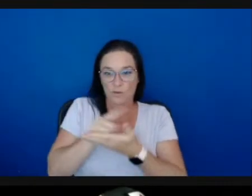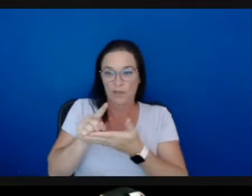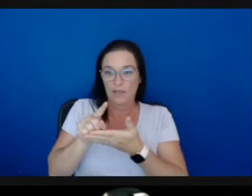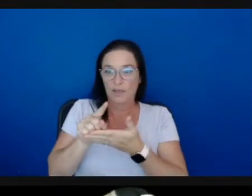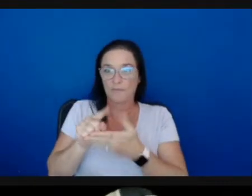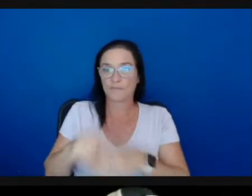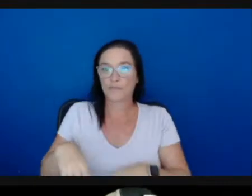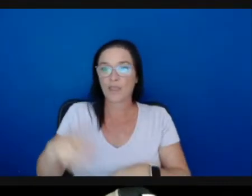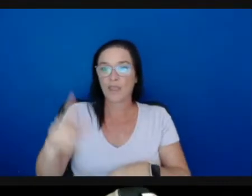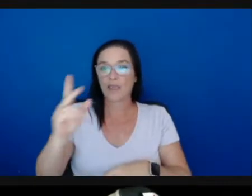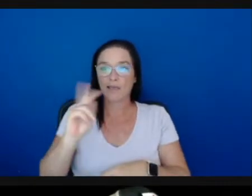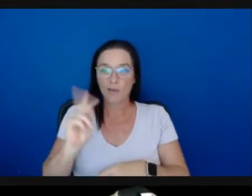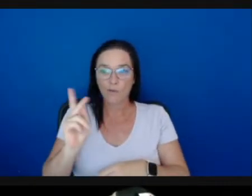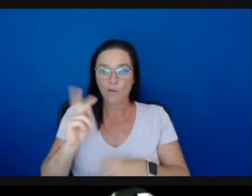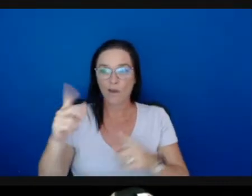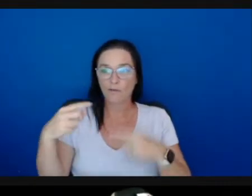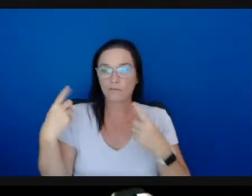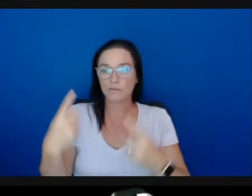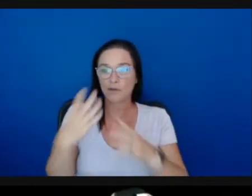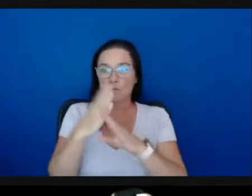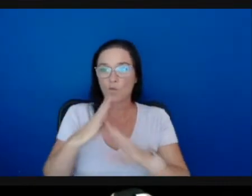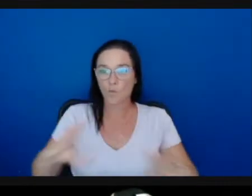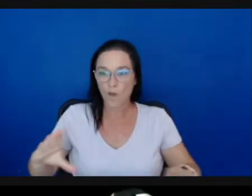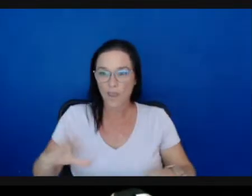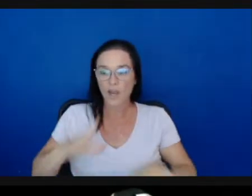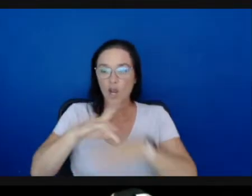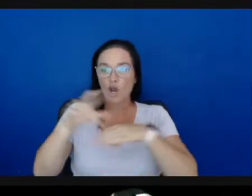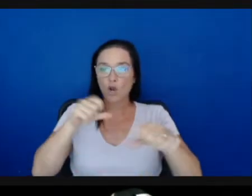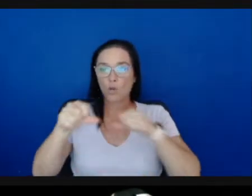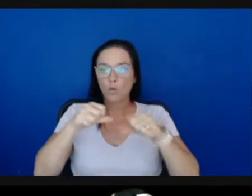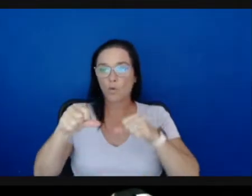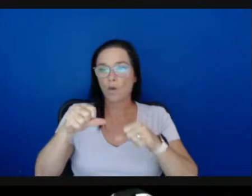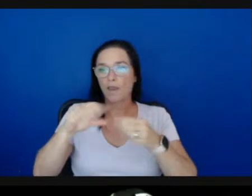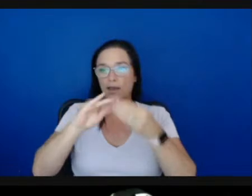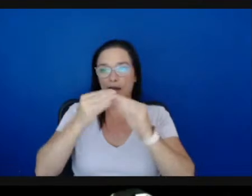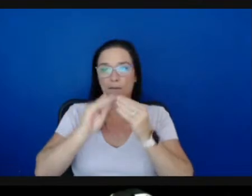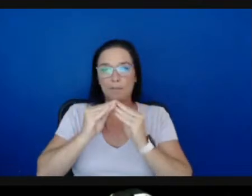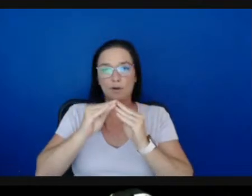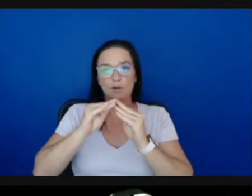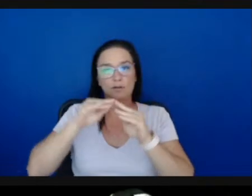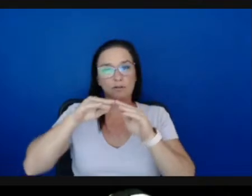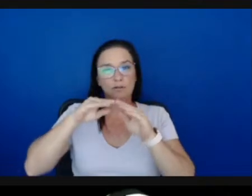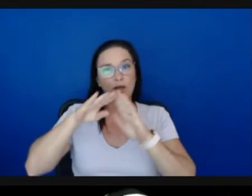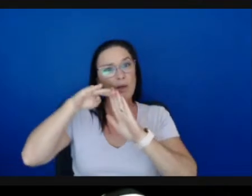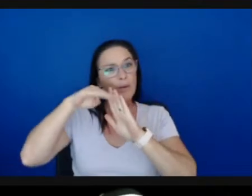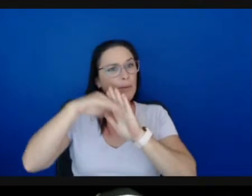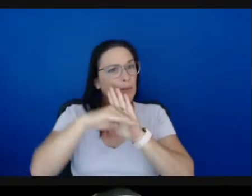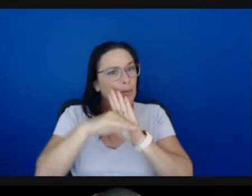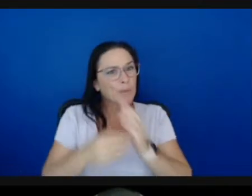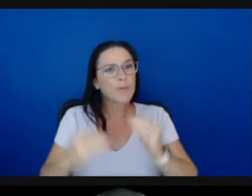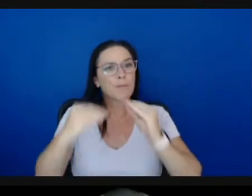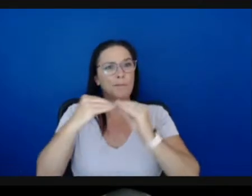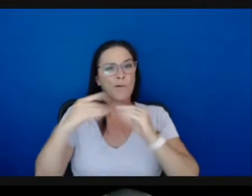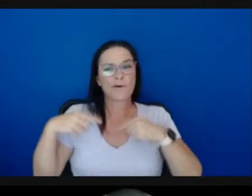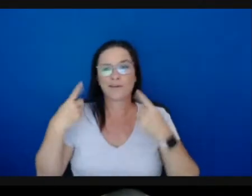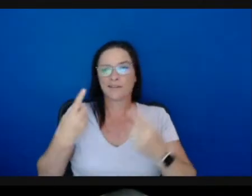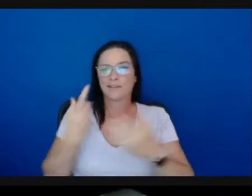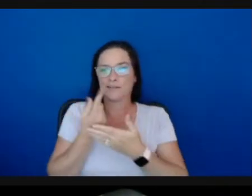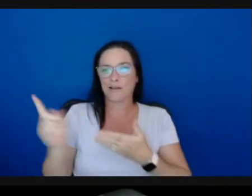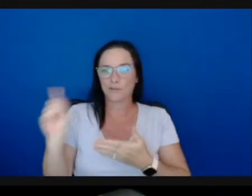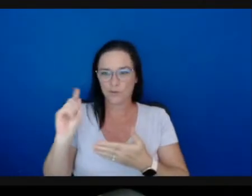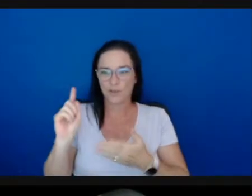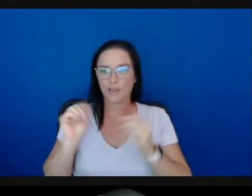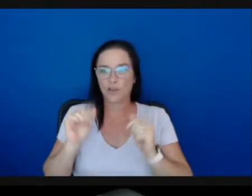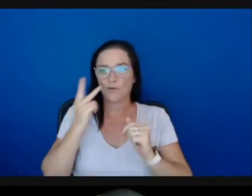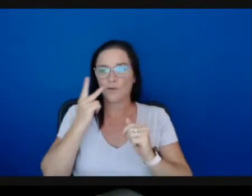Kilauea has been pretty quiet. Earthquake rates have decreased even further from last week, as you can see here at the right end of this